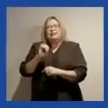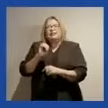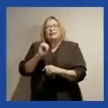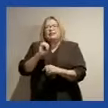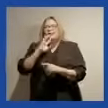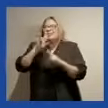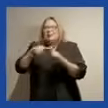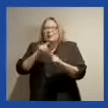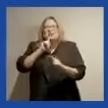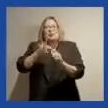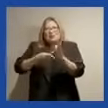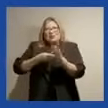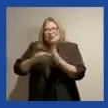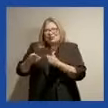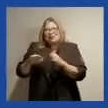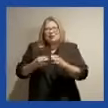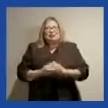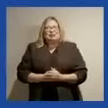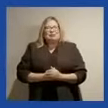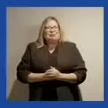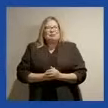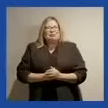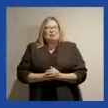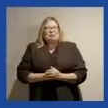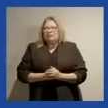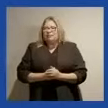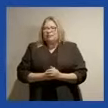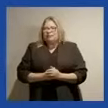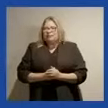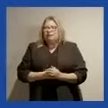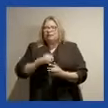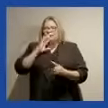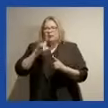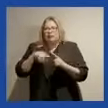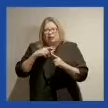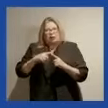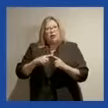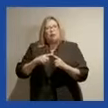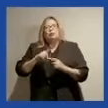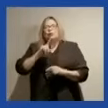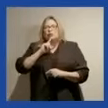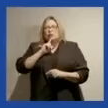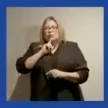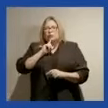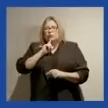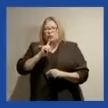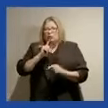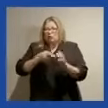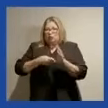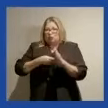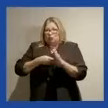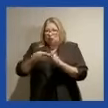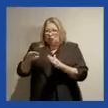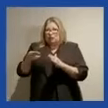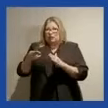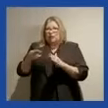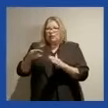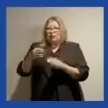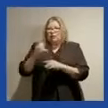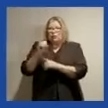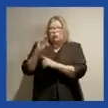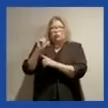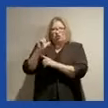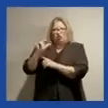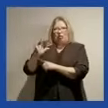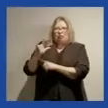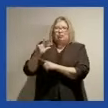truth imbued in the platform Truth Social. So those are three things